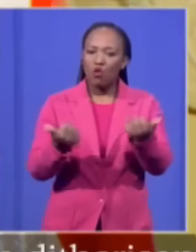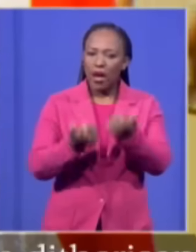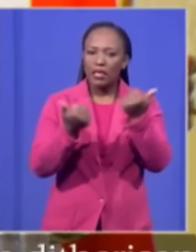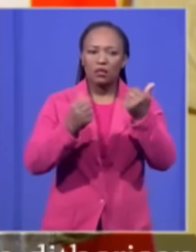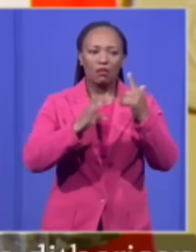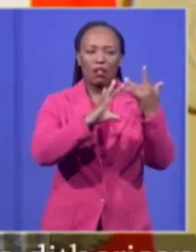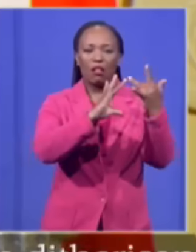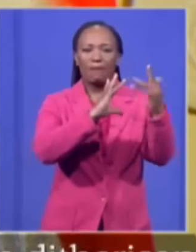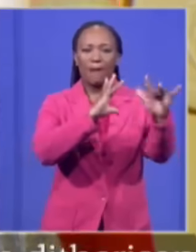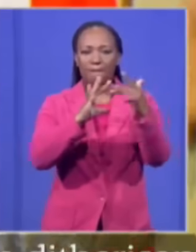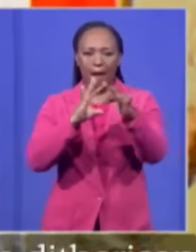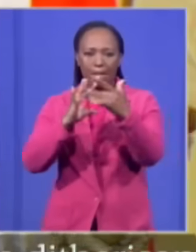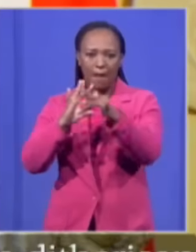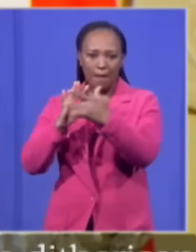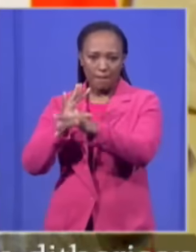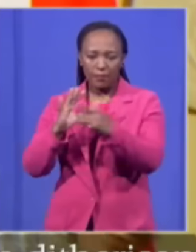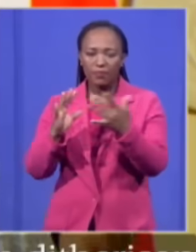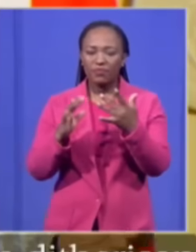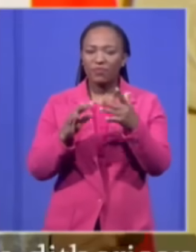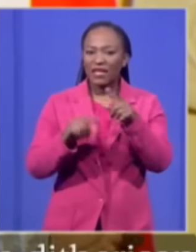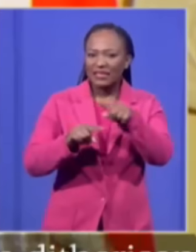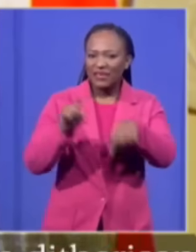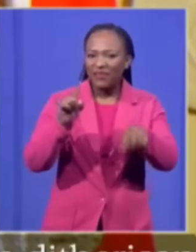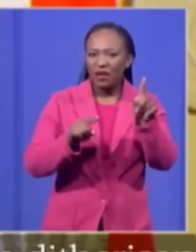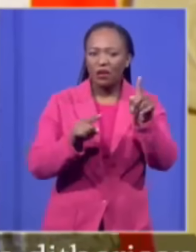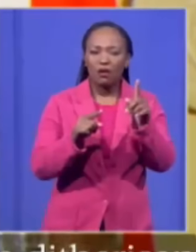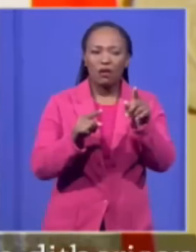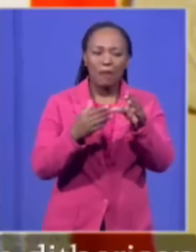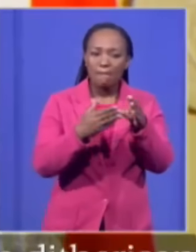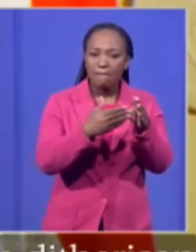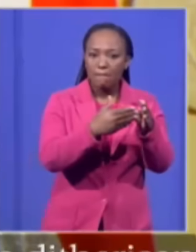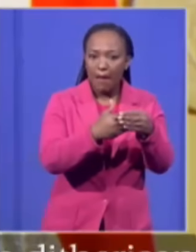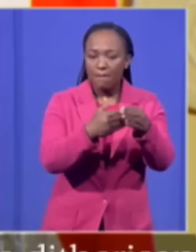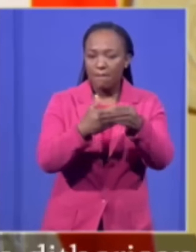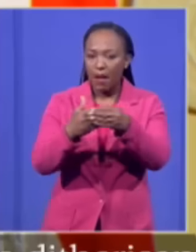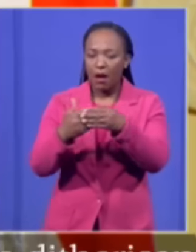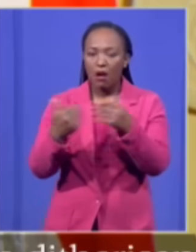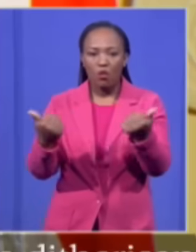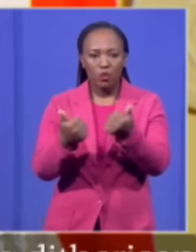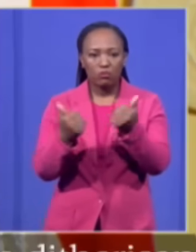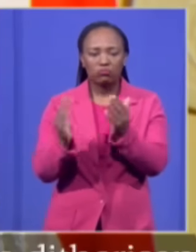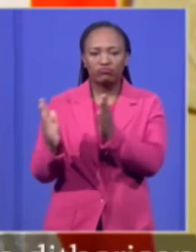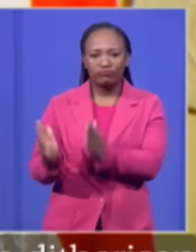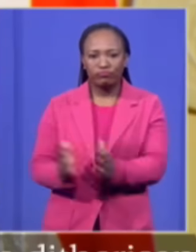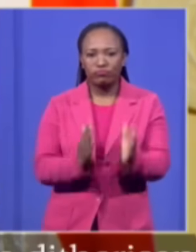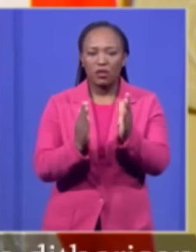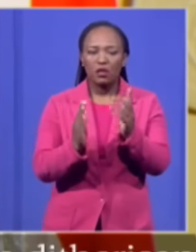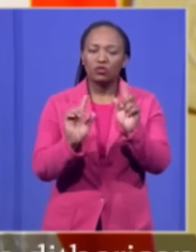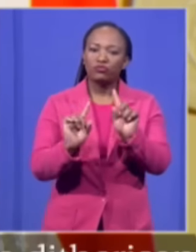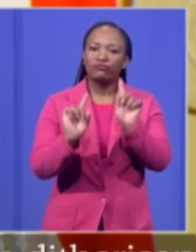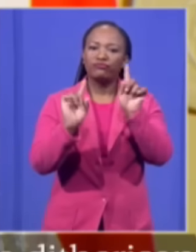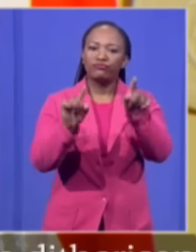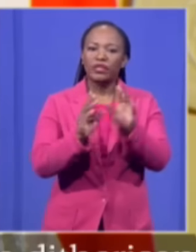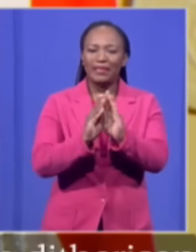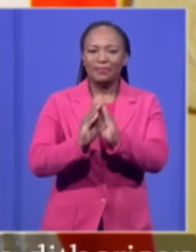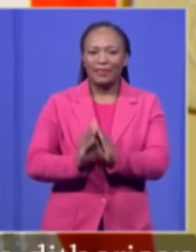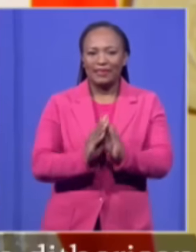Delegates representing organizations from across society had begun making preparations to attend the National